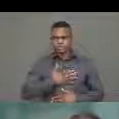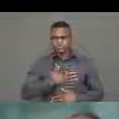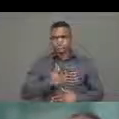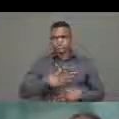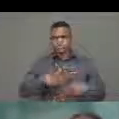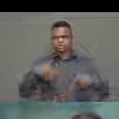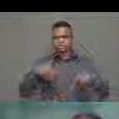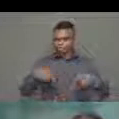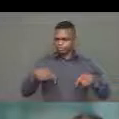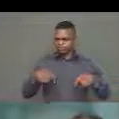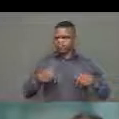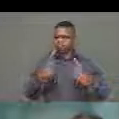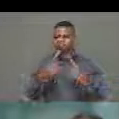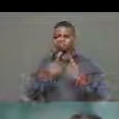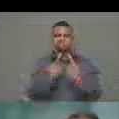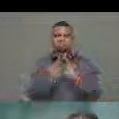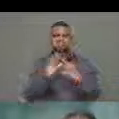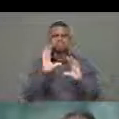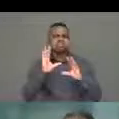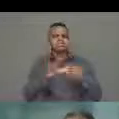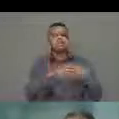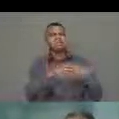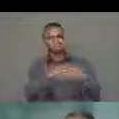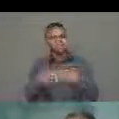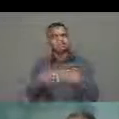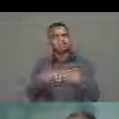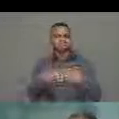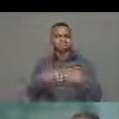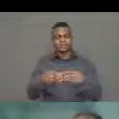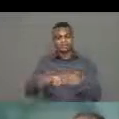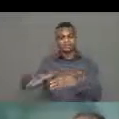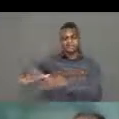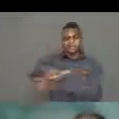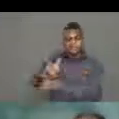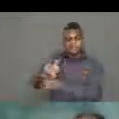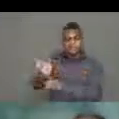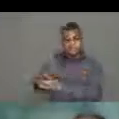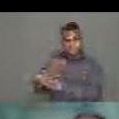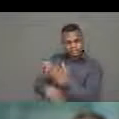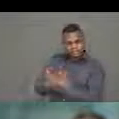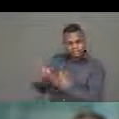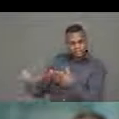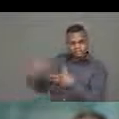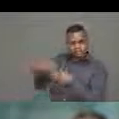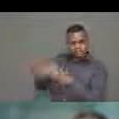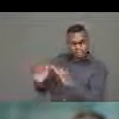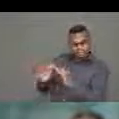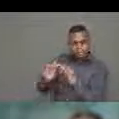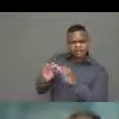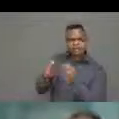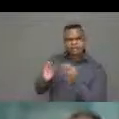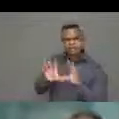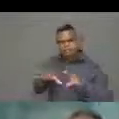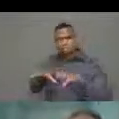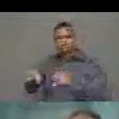in our work and on our programs. We will have a panel discussion along with input from a range of experts. So if you have any